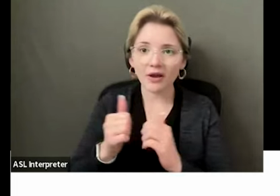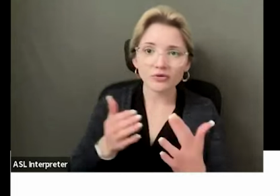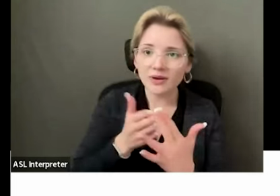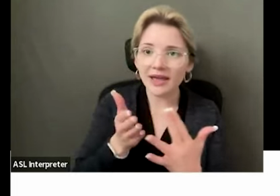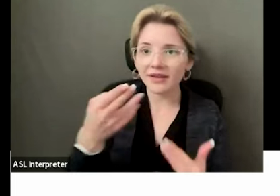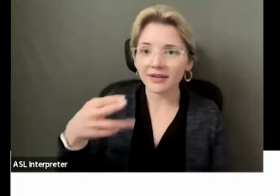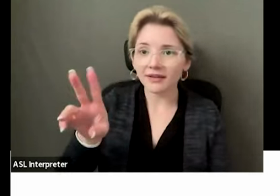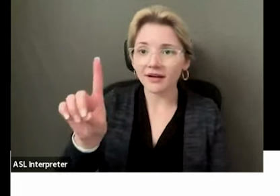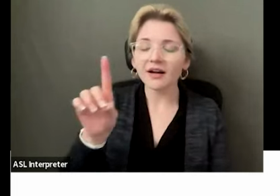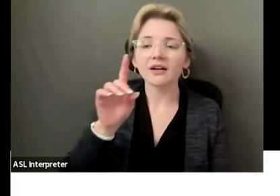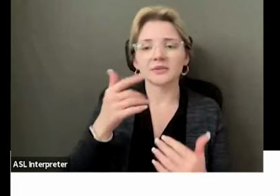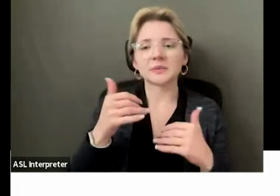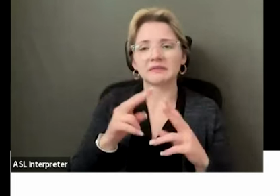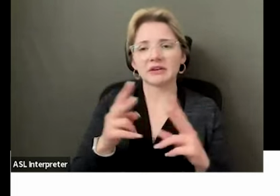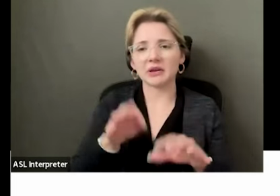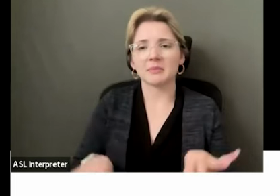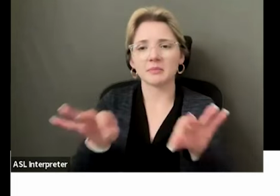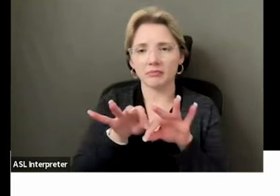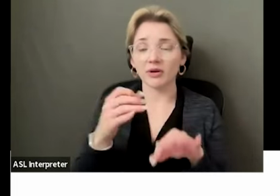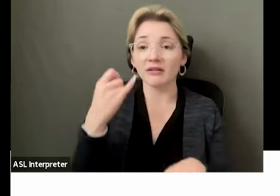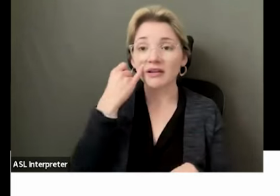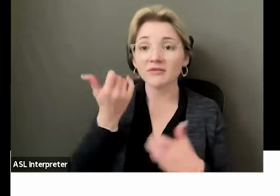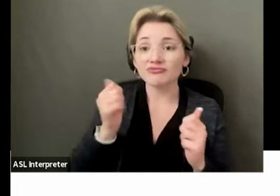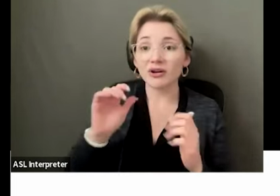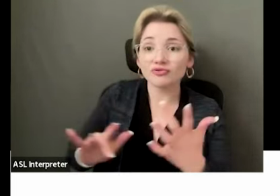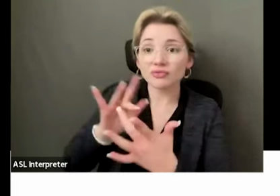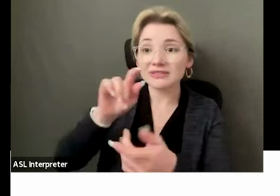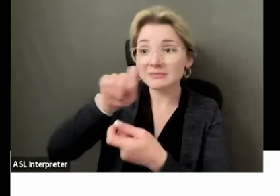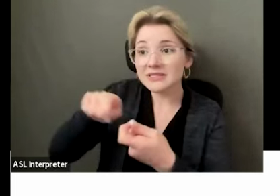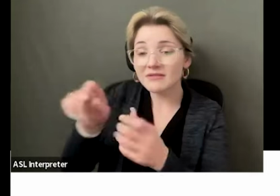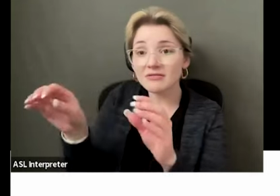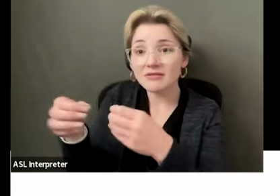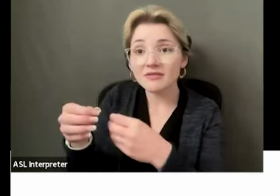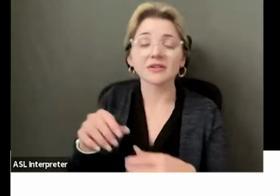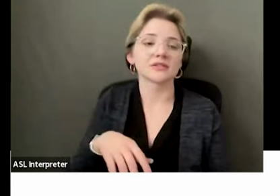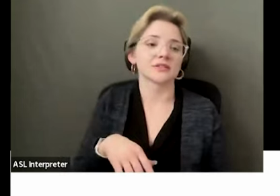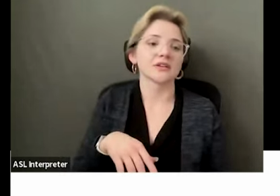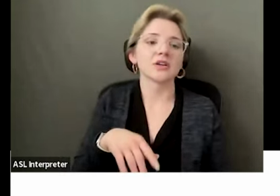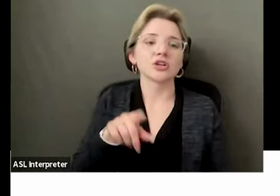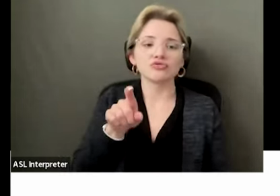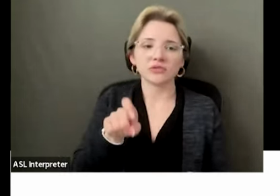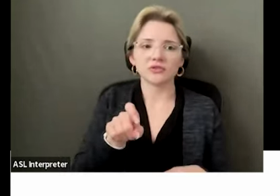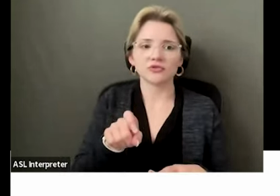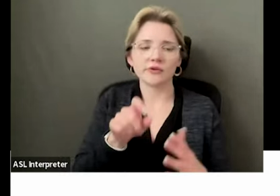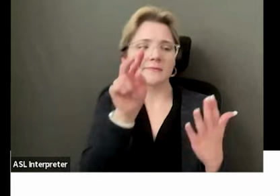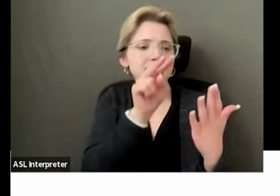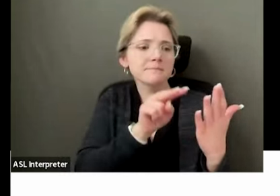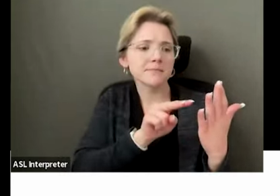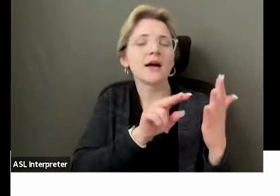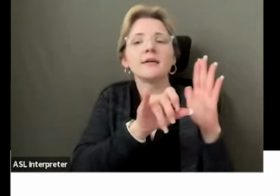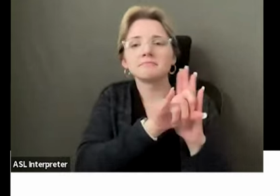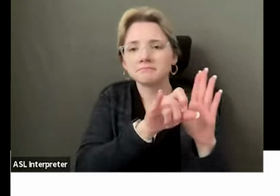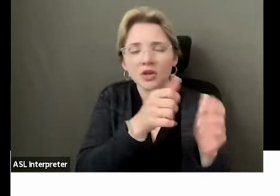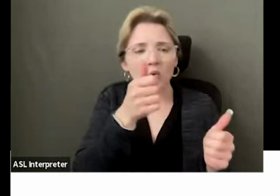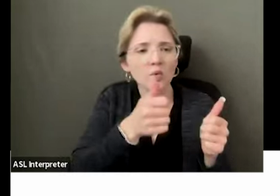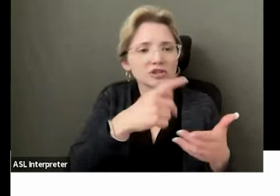important, especially if you reach out to our office or are looking for assistance, to identify which of these programs a person